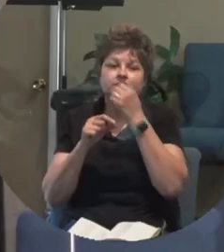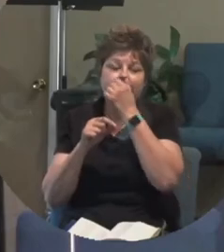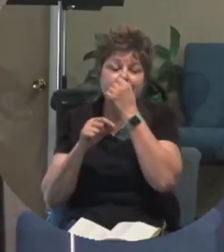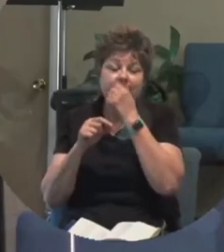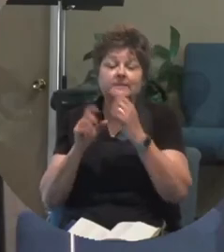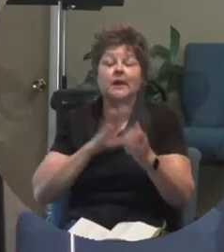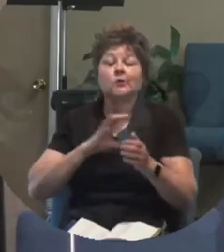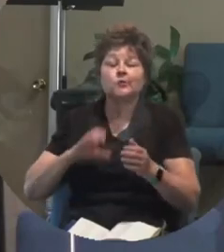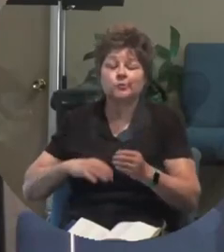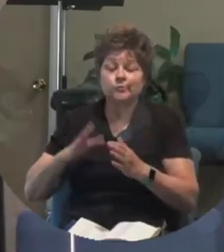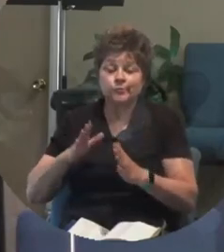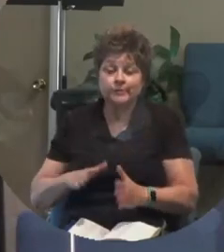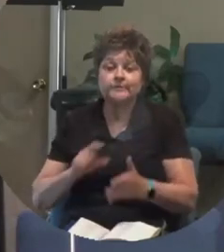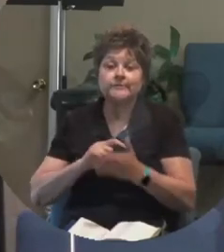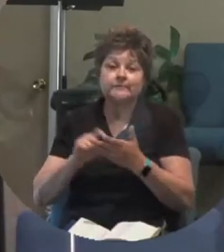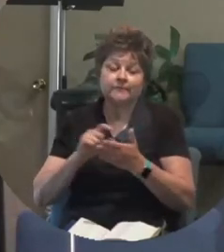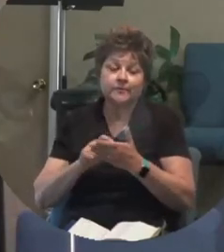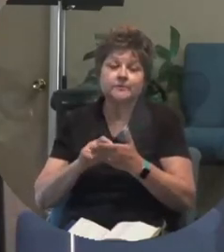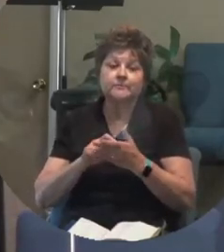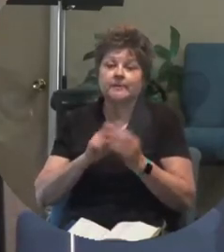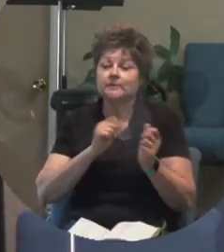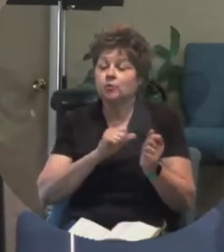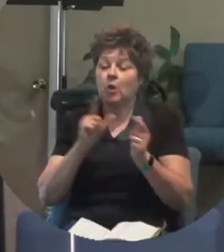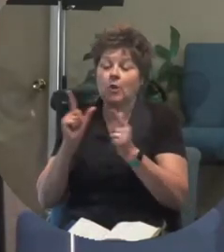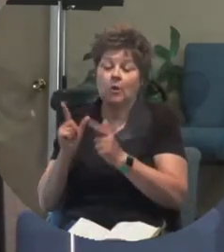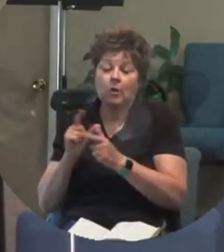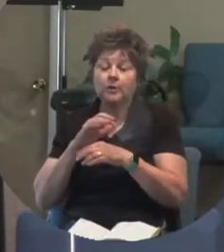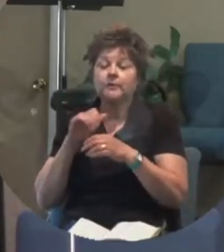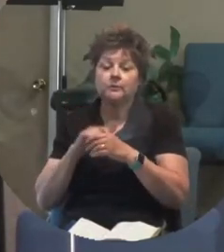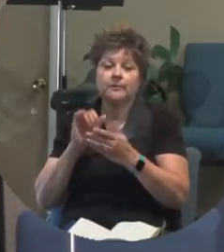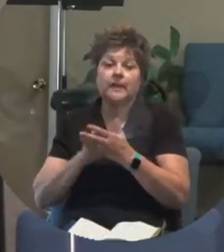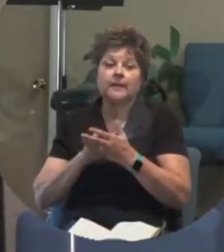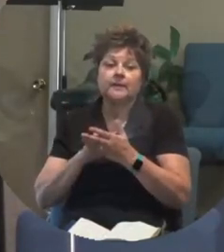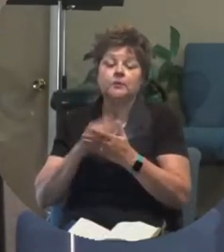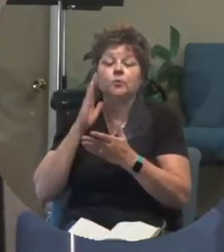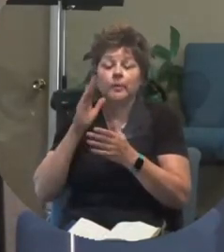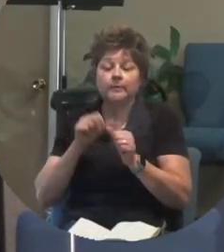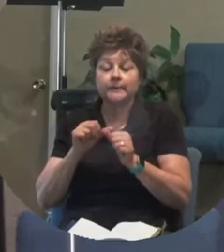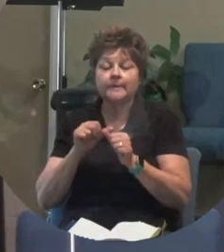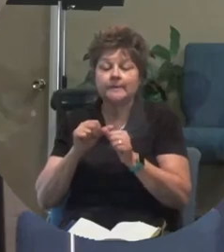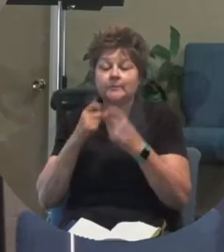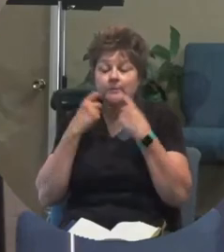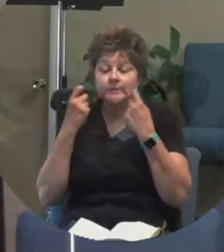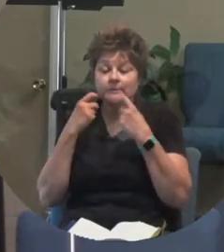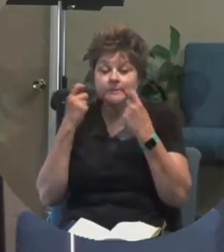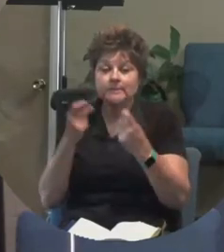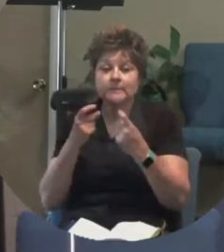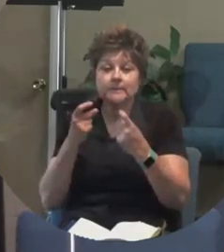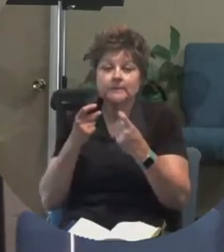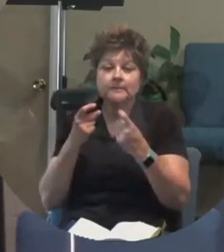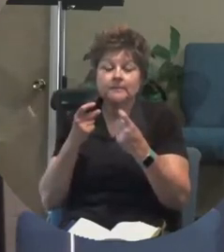are included in this. You're going to continue to sin as long as you're breathing God's oxygen.